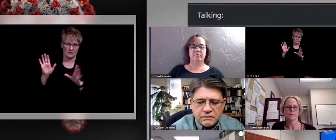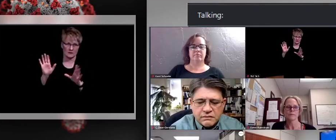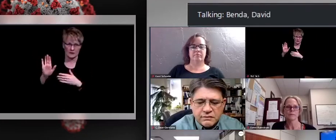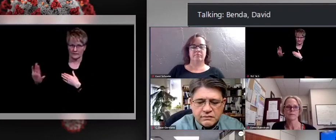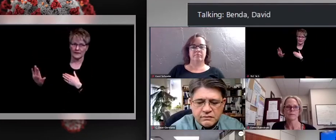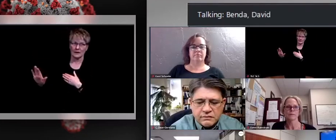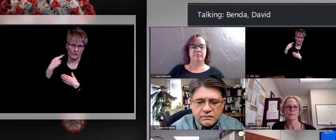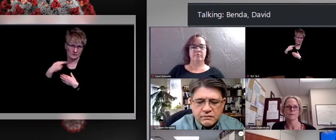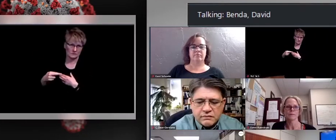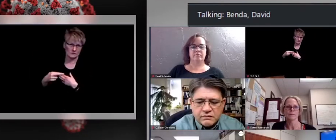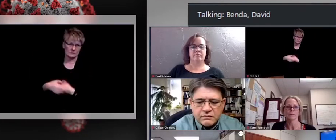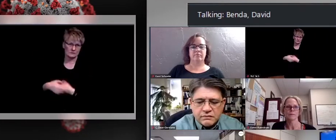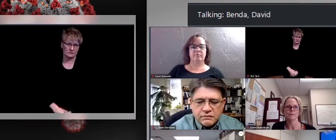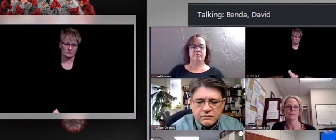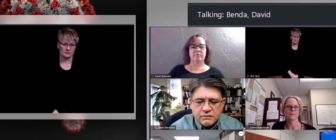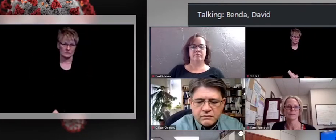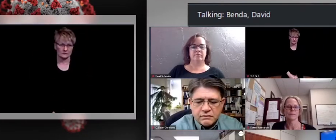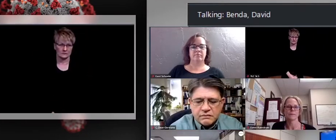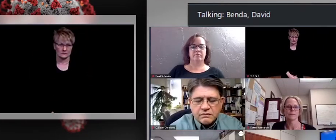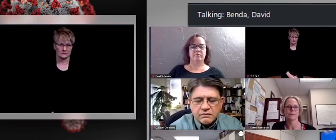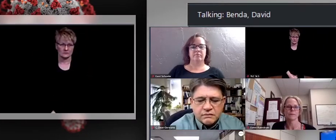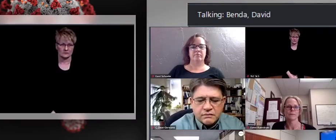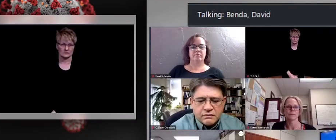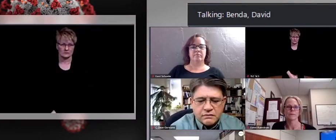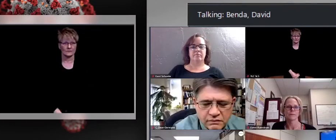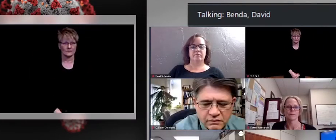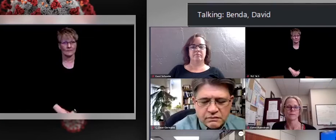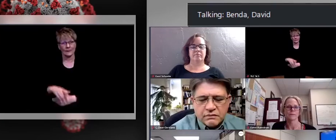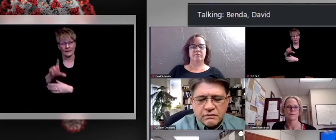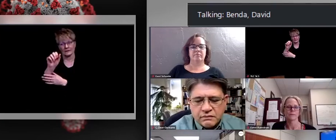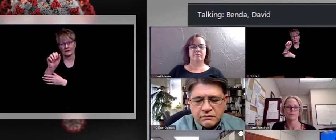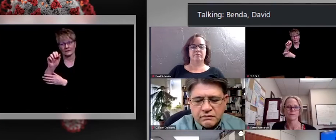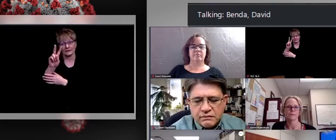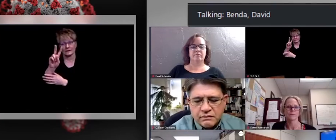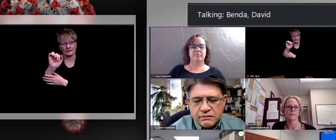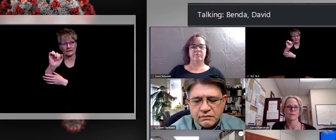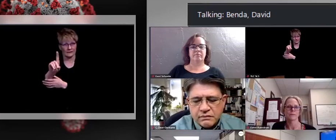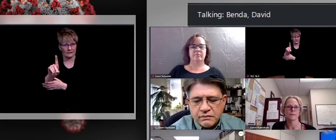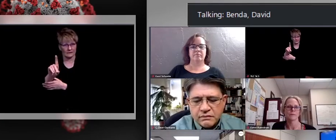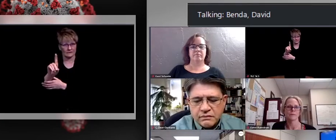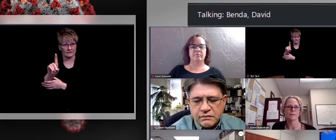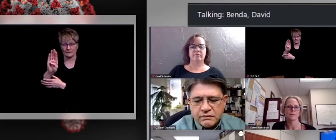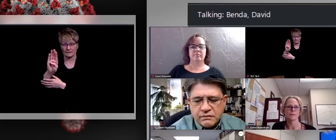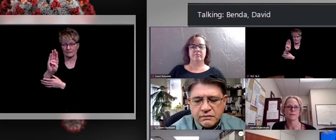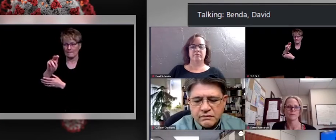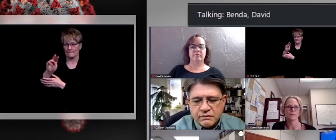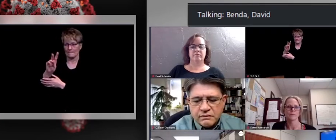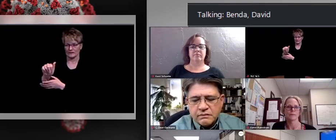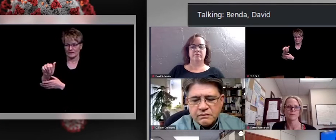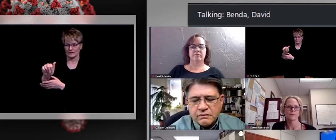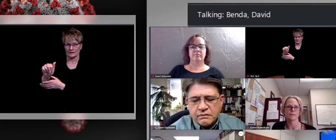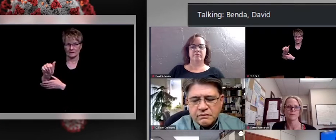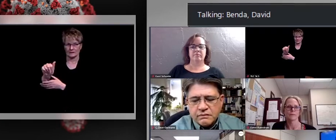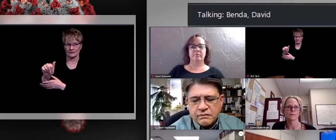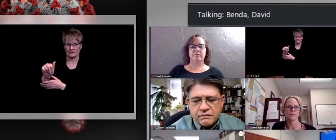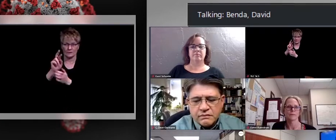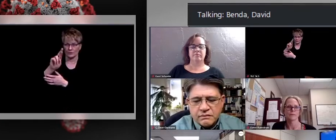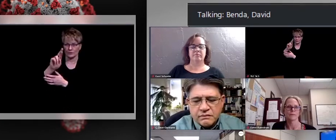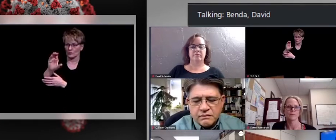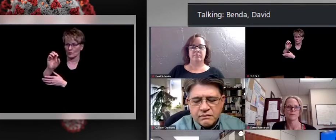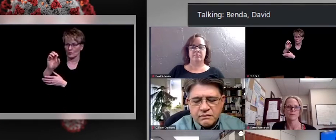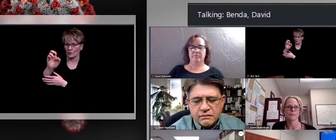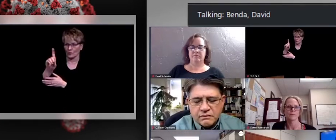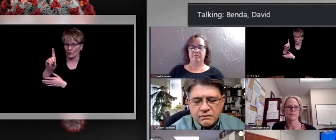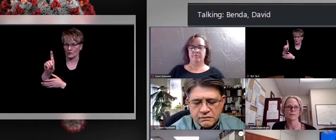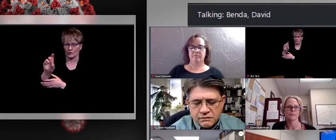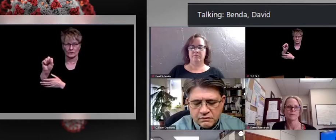Hi, this is David Benda with the Record Searchlight. I had a couple questions about the vaccine rollout. So Dr.